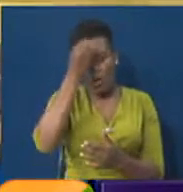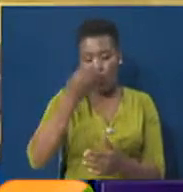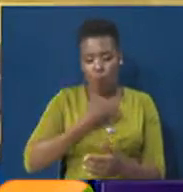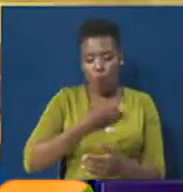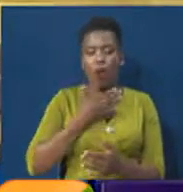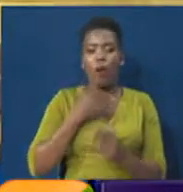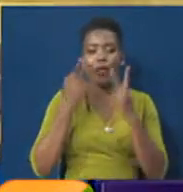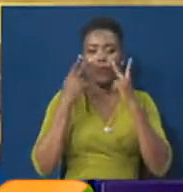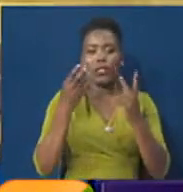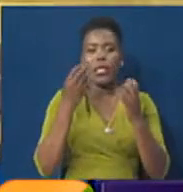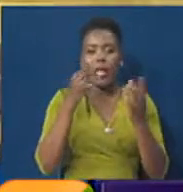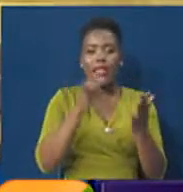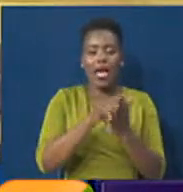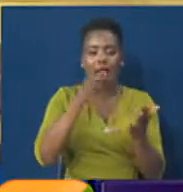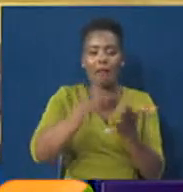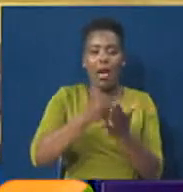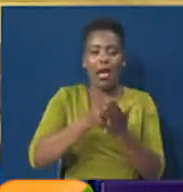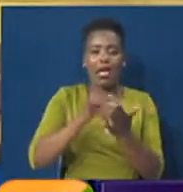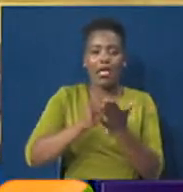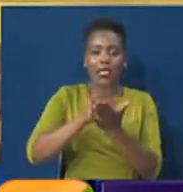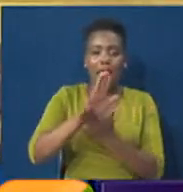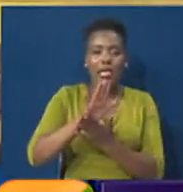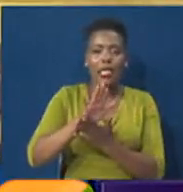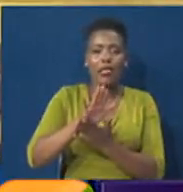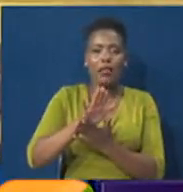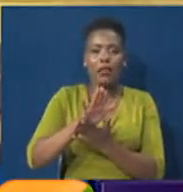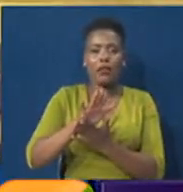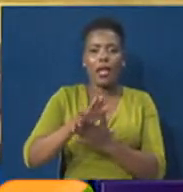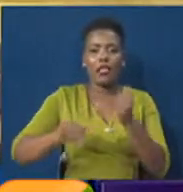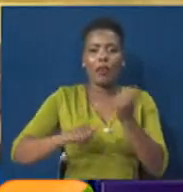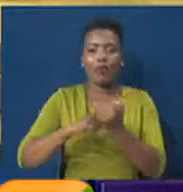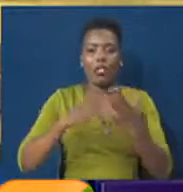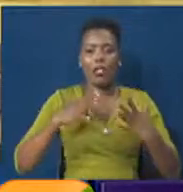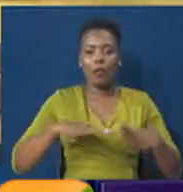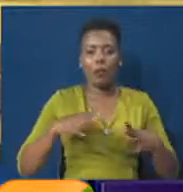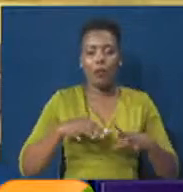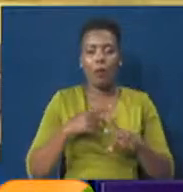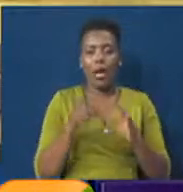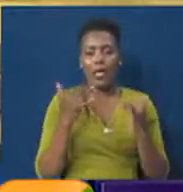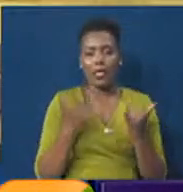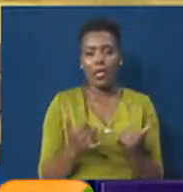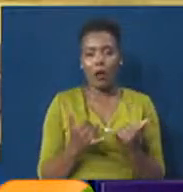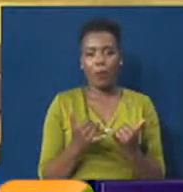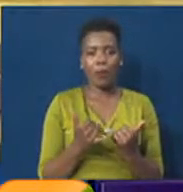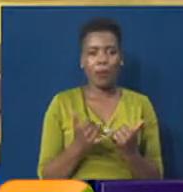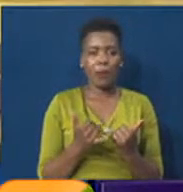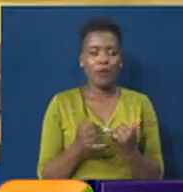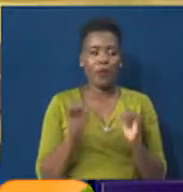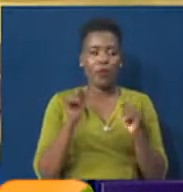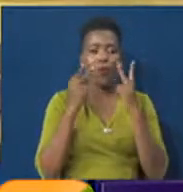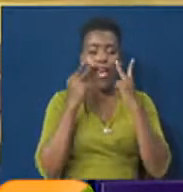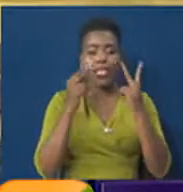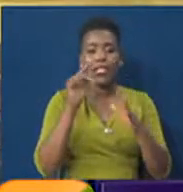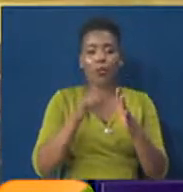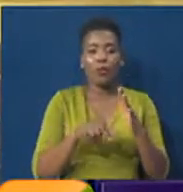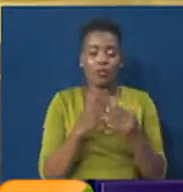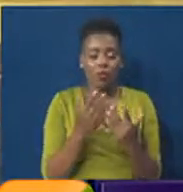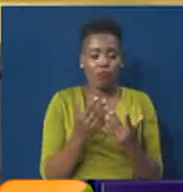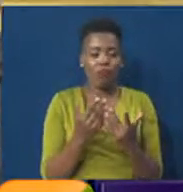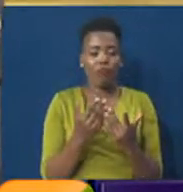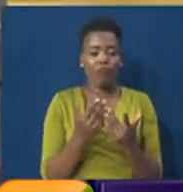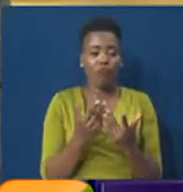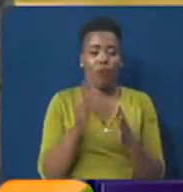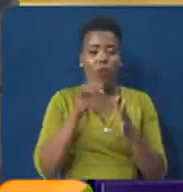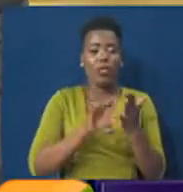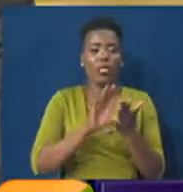of this money going to that cadre of people. But as it were, you can see what is going to this